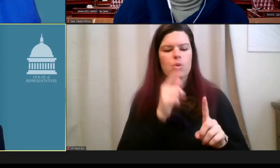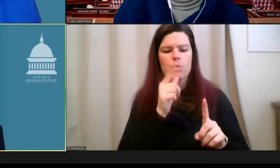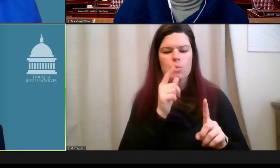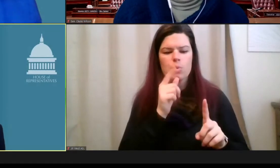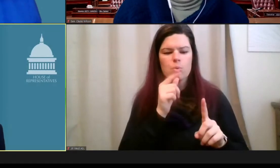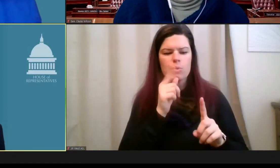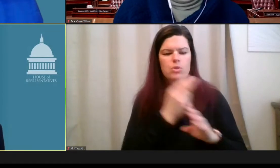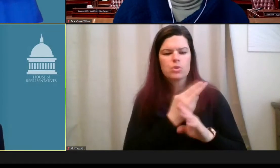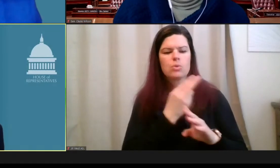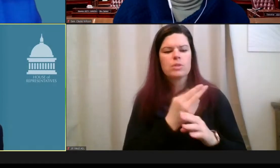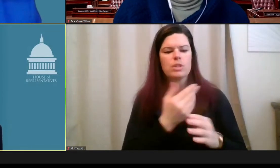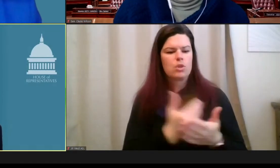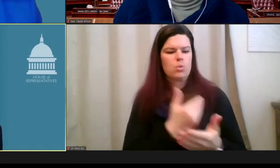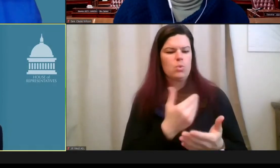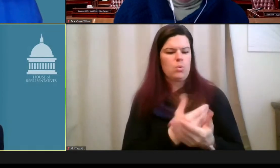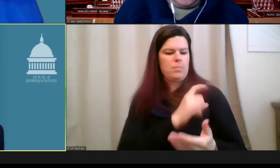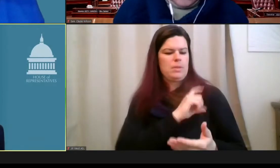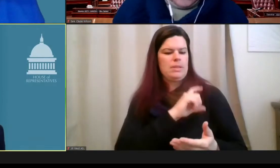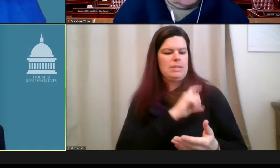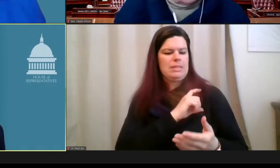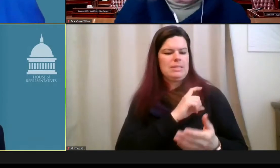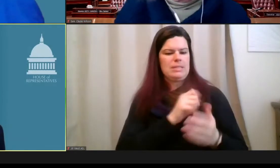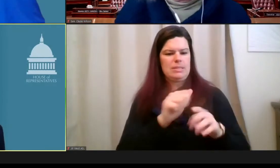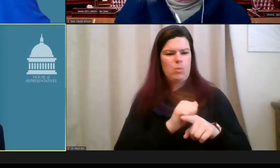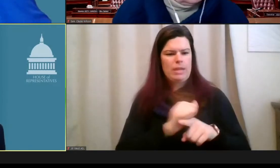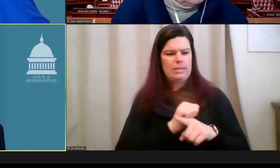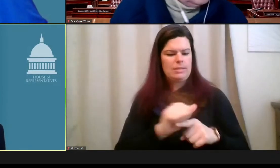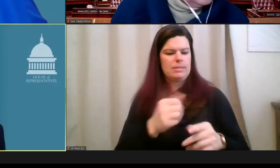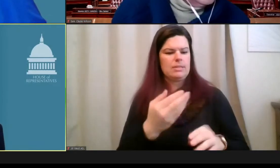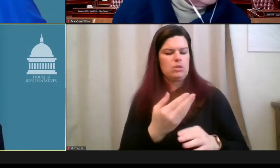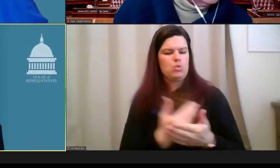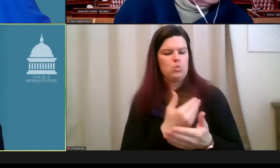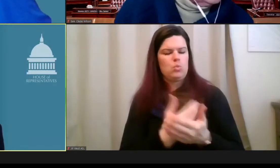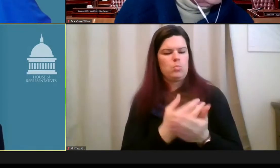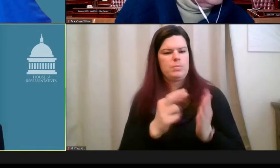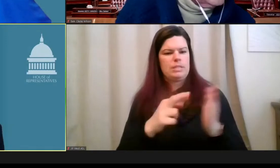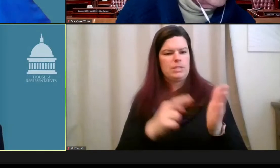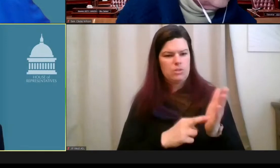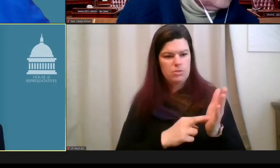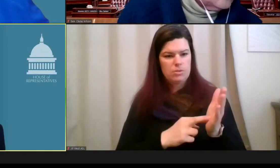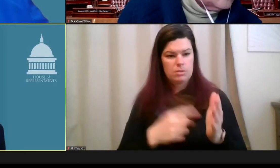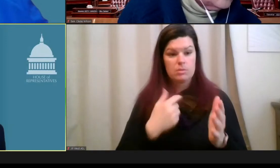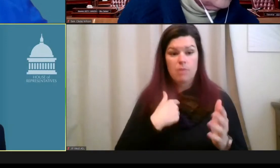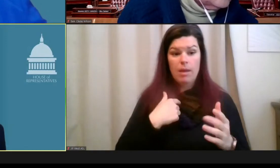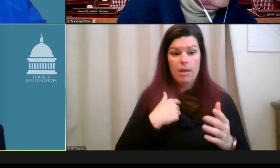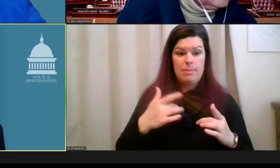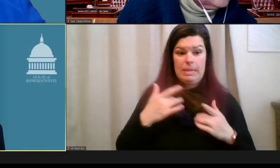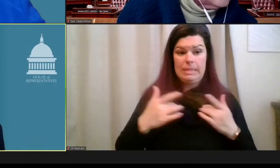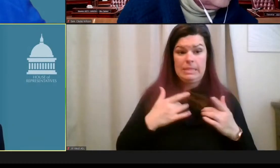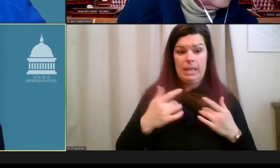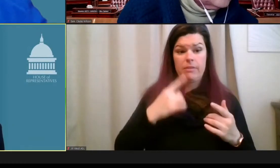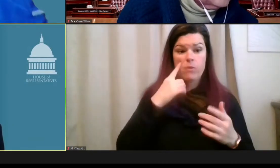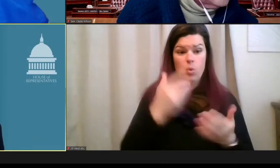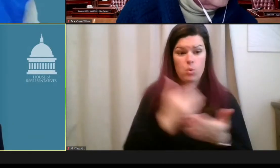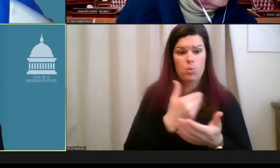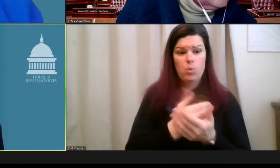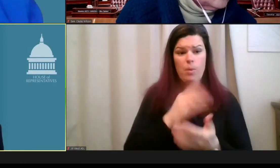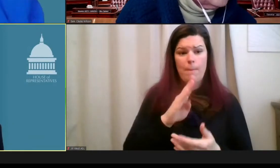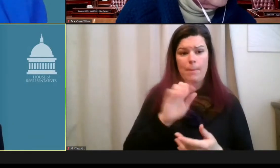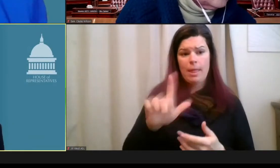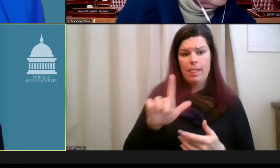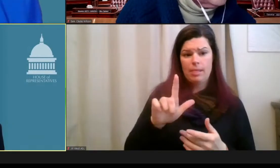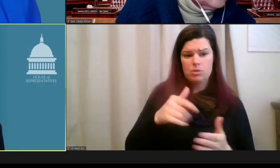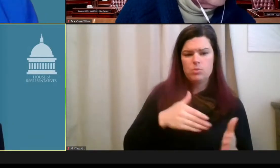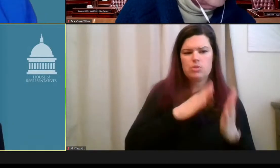procedures. I'm excited to bring House Bill 1203 forward, along with House Bill 1054 to address police